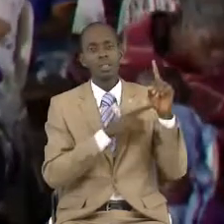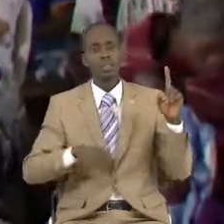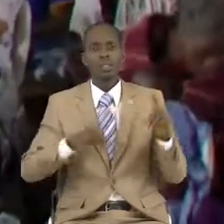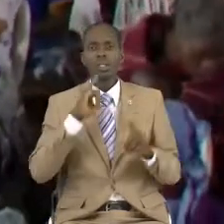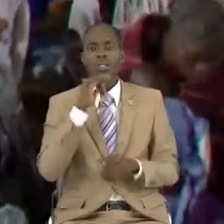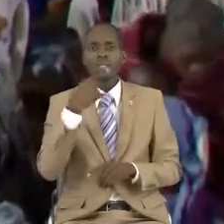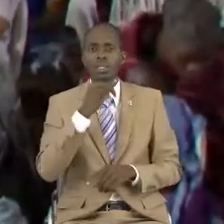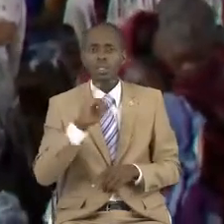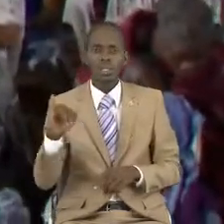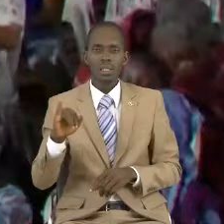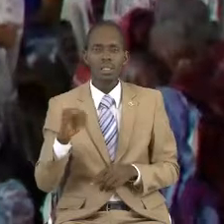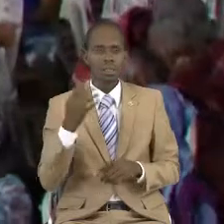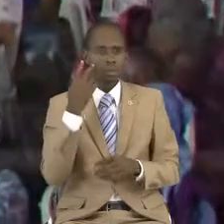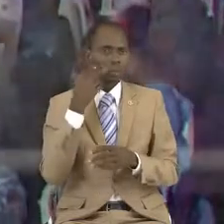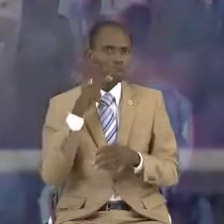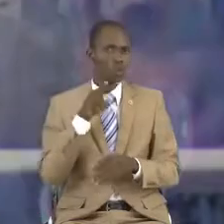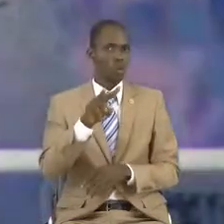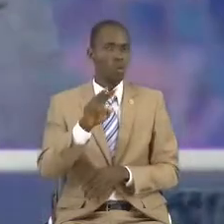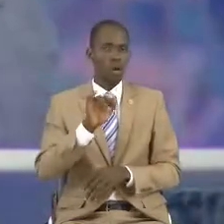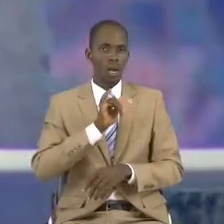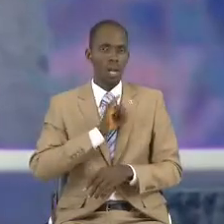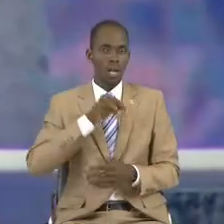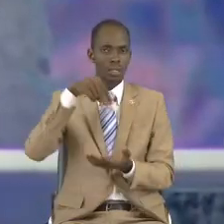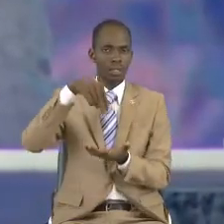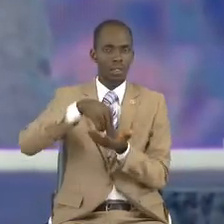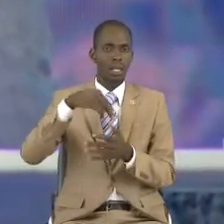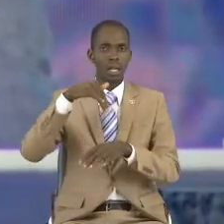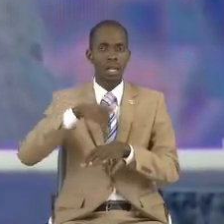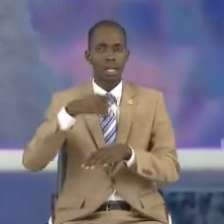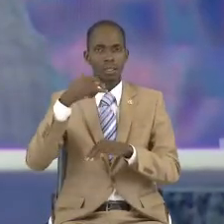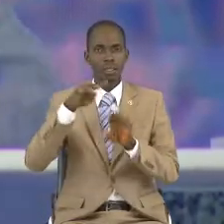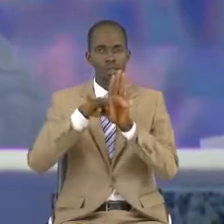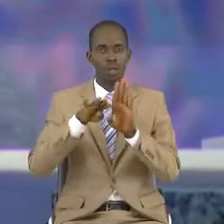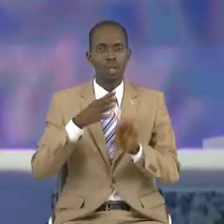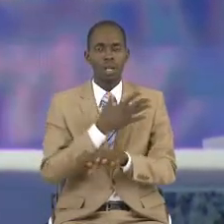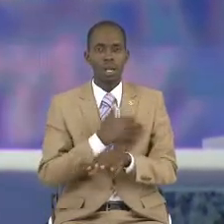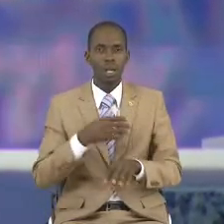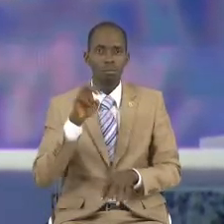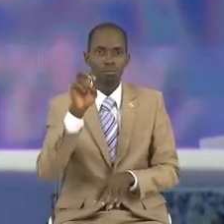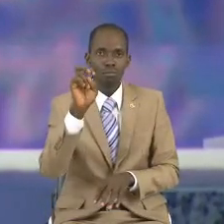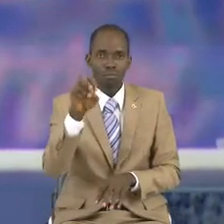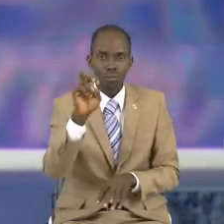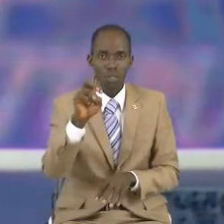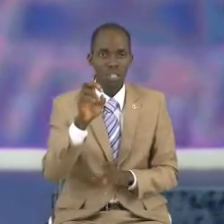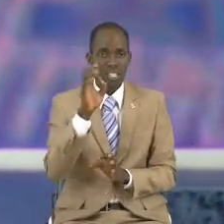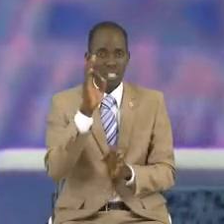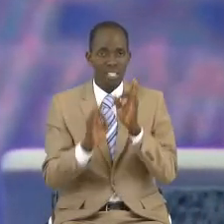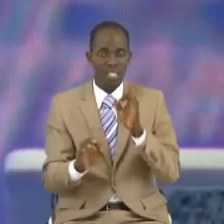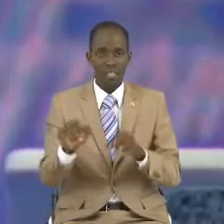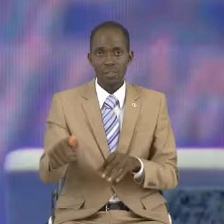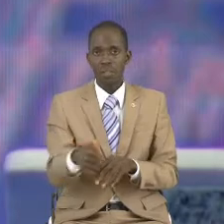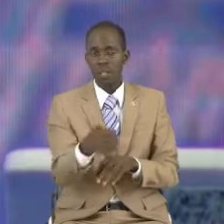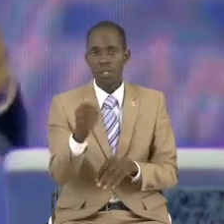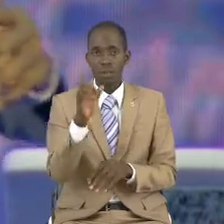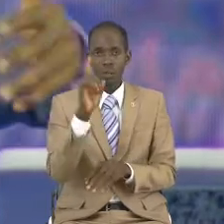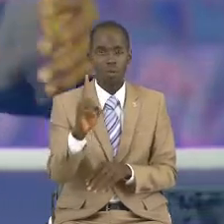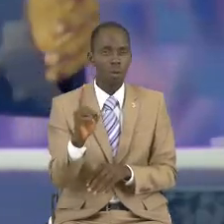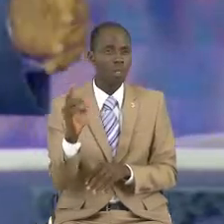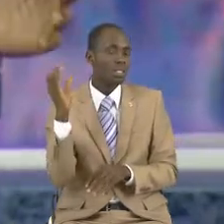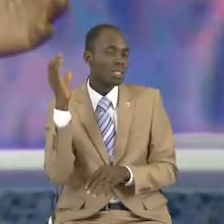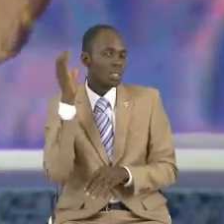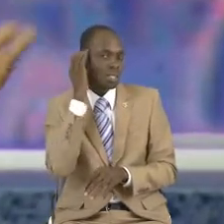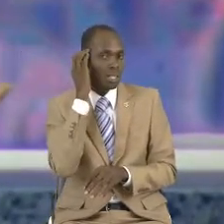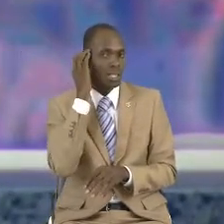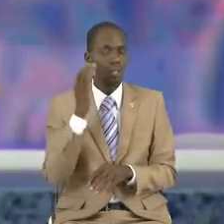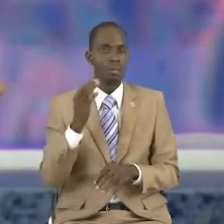i stand at the door and i'm knocking if anyone hears my voice